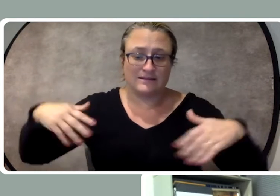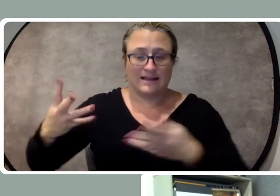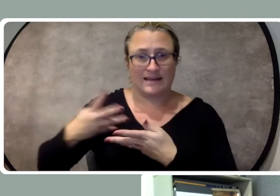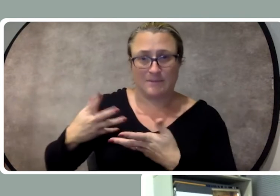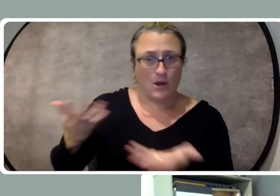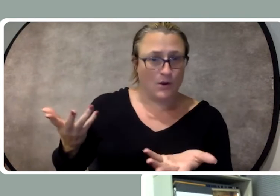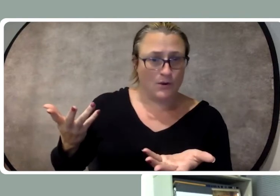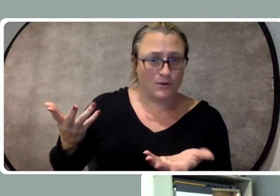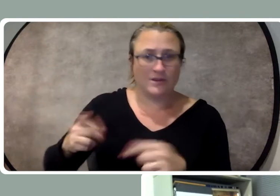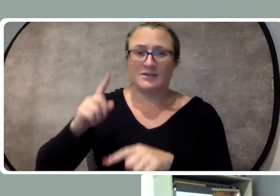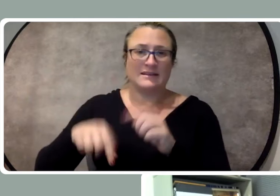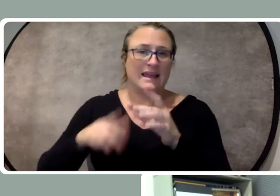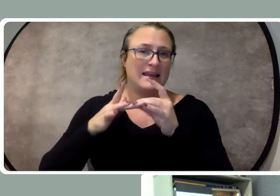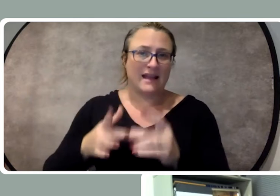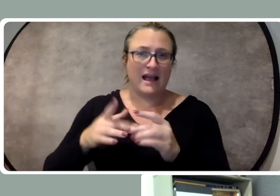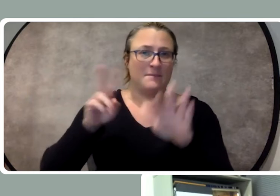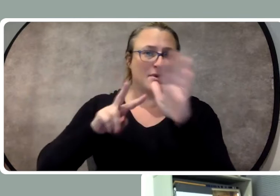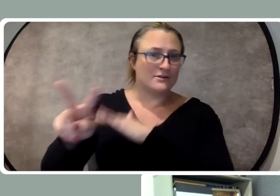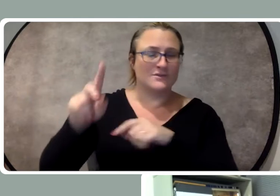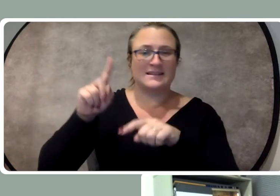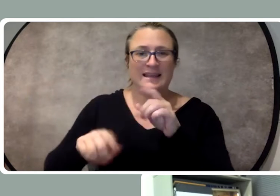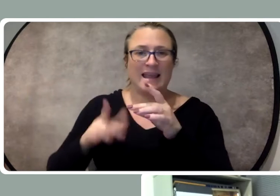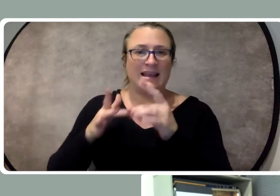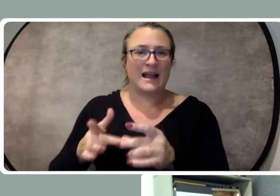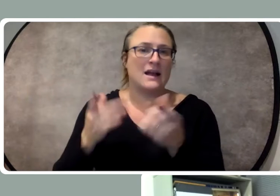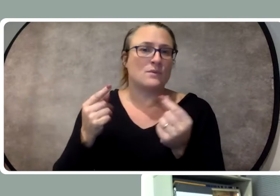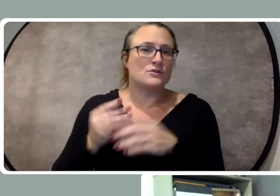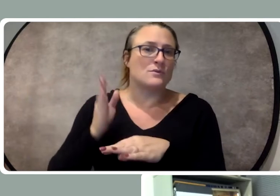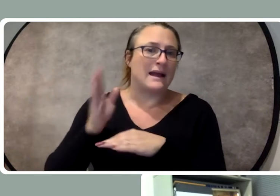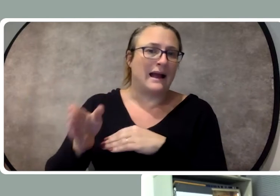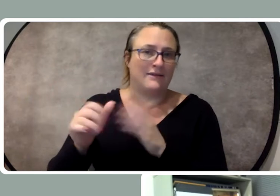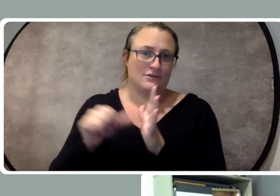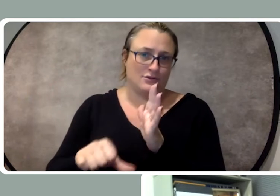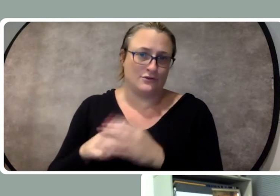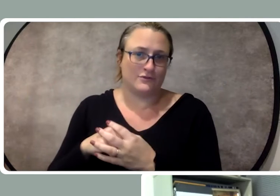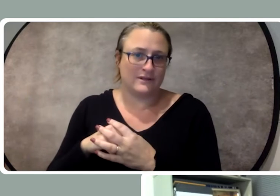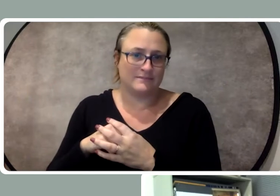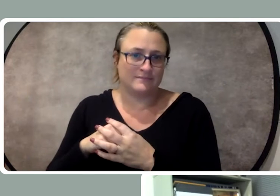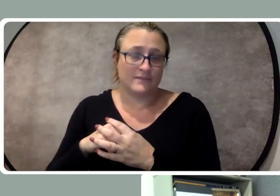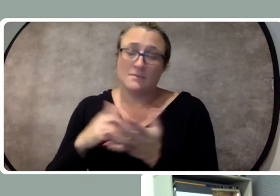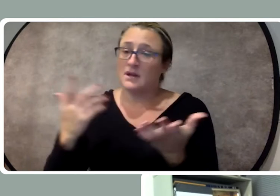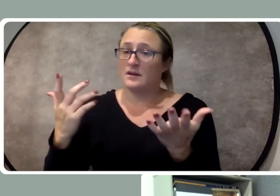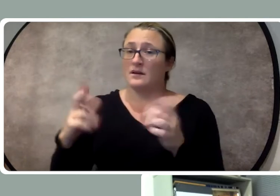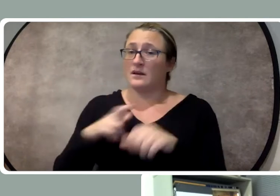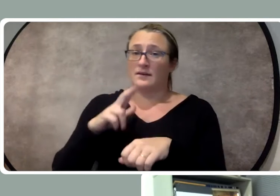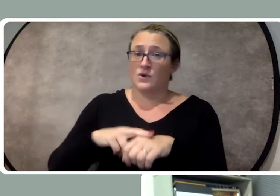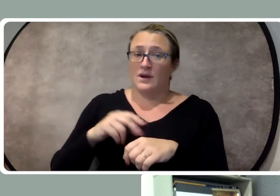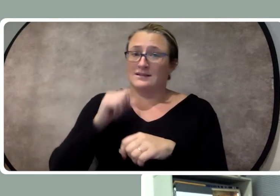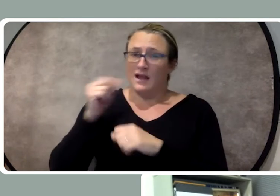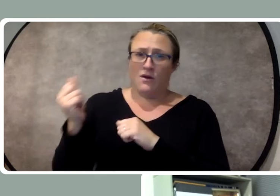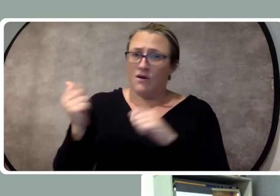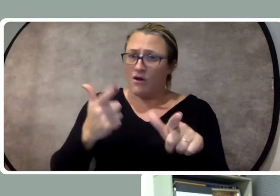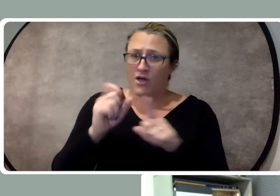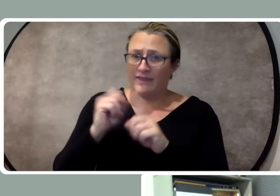guide prognosis and cannot really guide what we do after surgery. But of course, it is not in every case that we